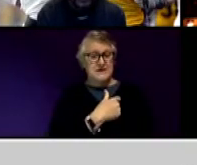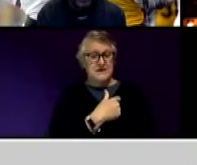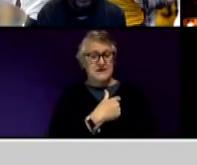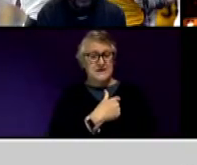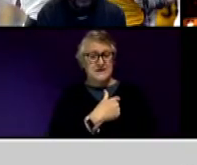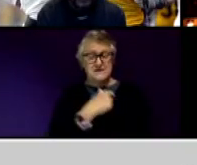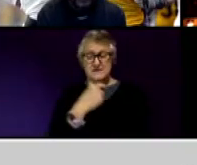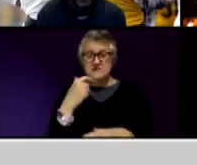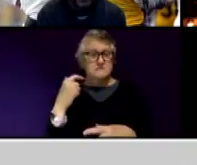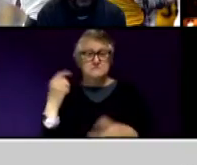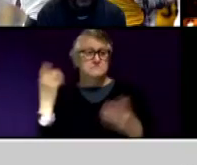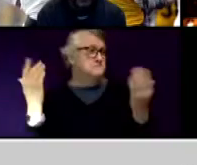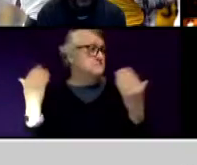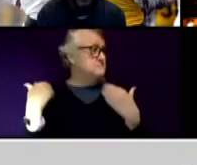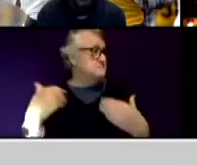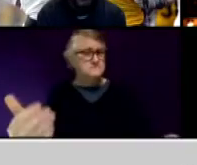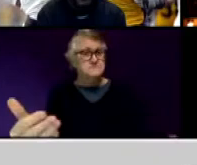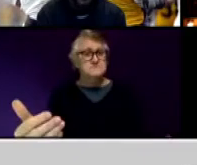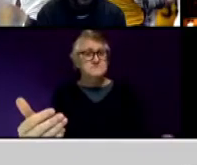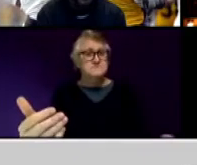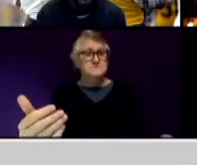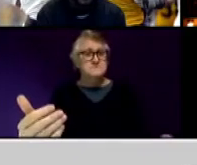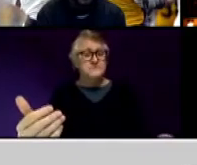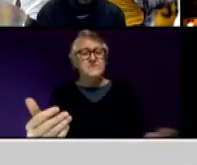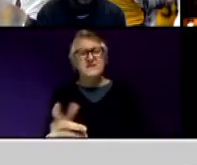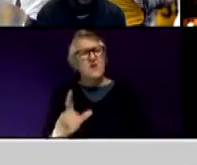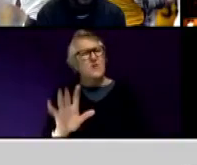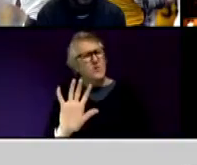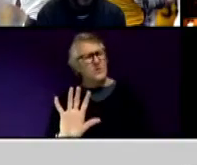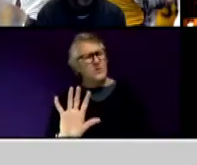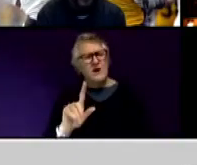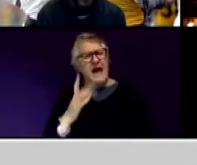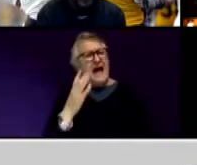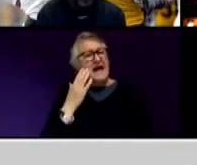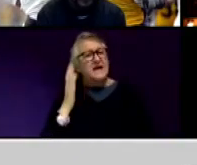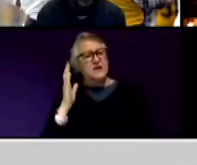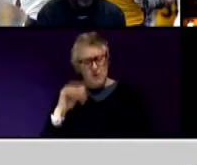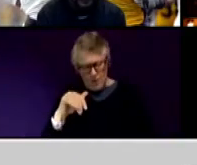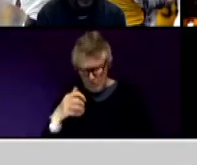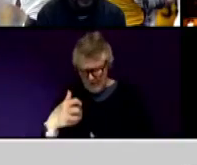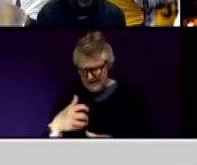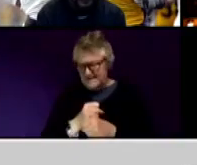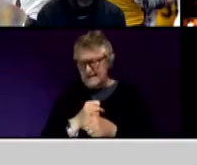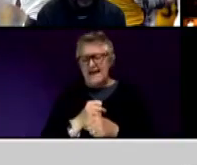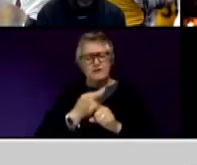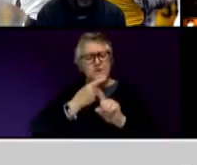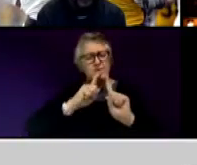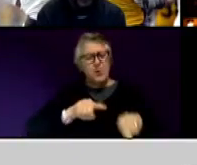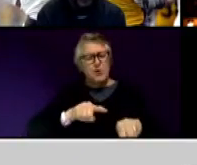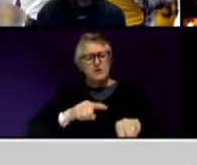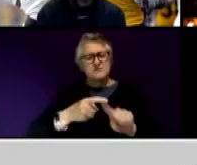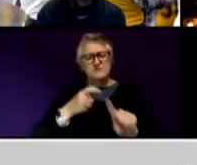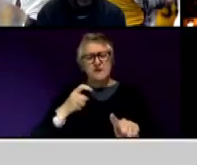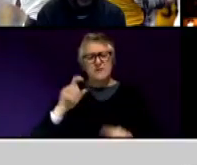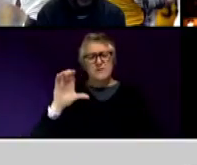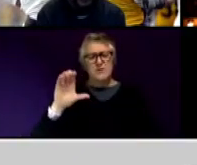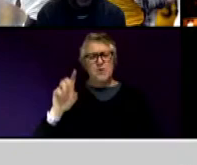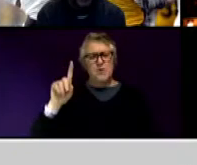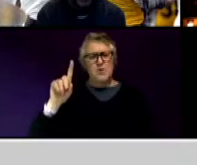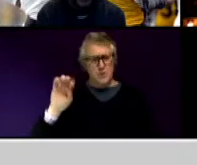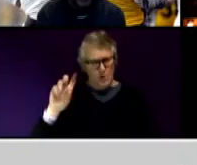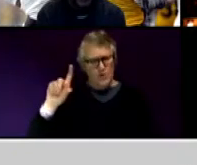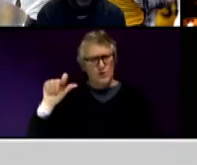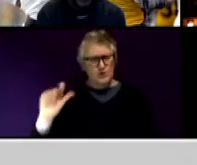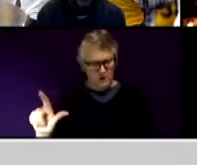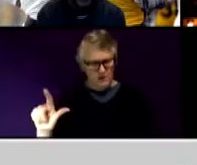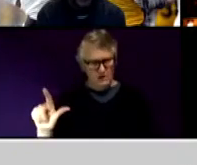we just went by us. And so we have to, I know we get reports from COCO, but we shouldn't have to wait to get reports to know,